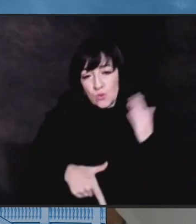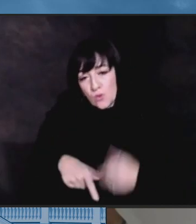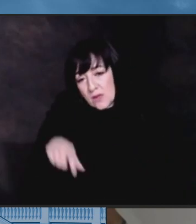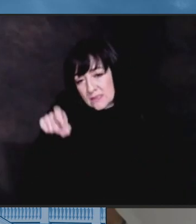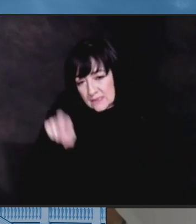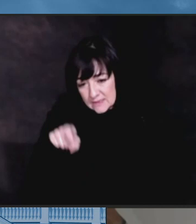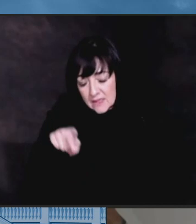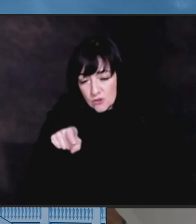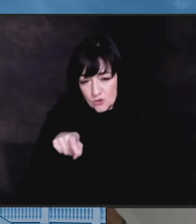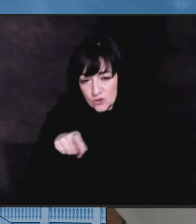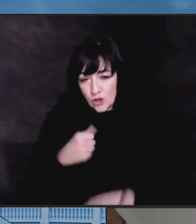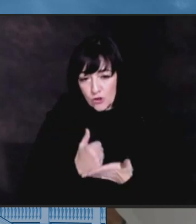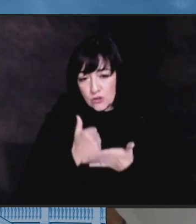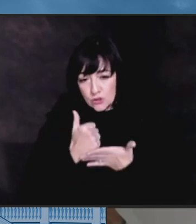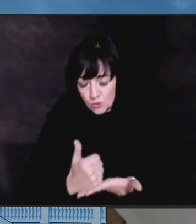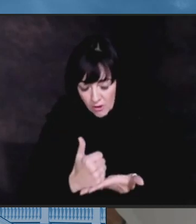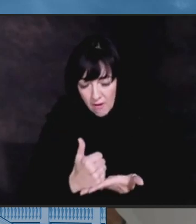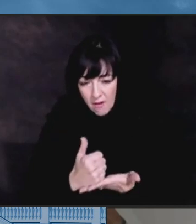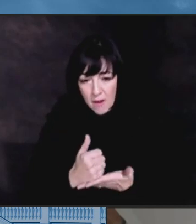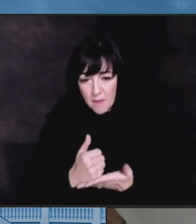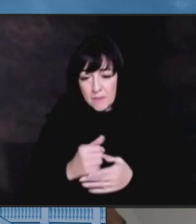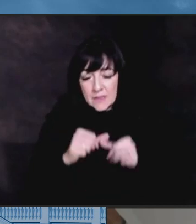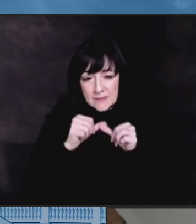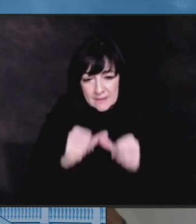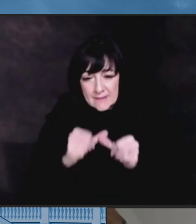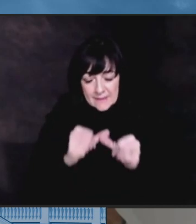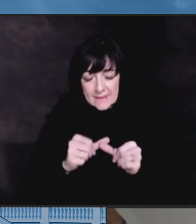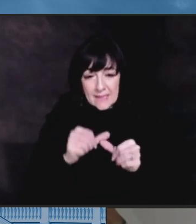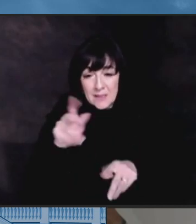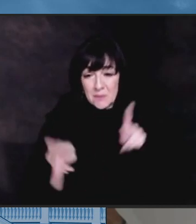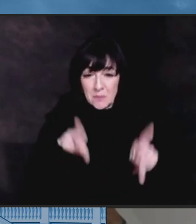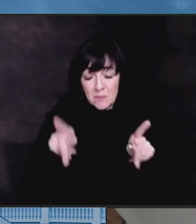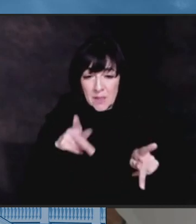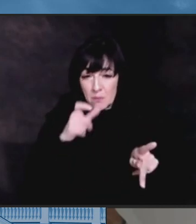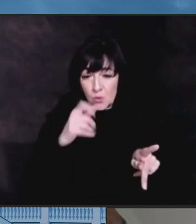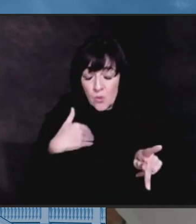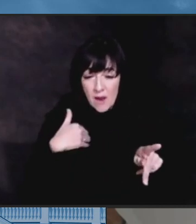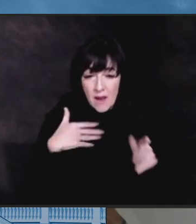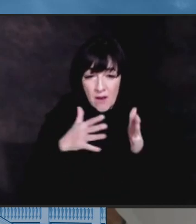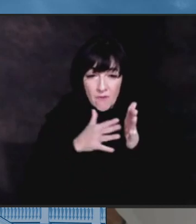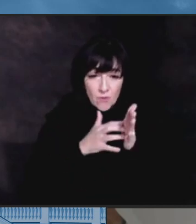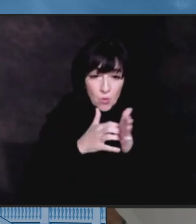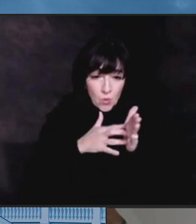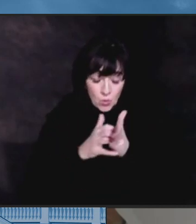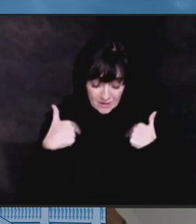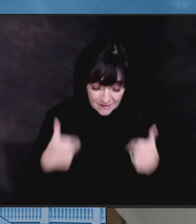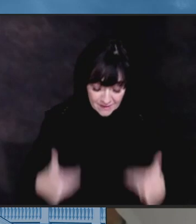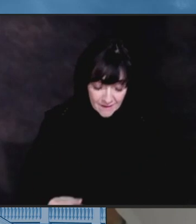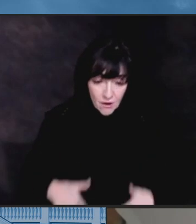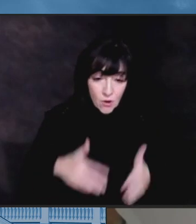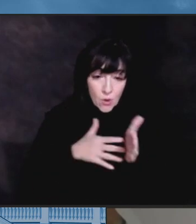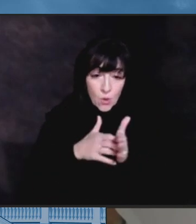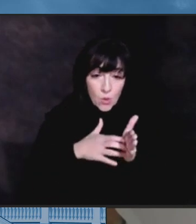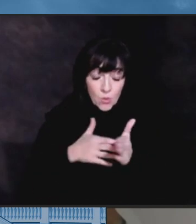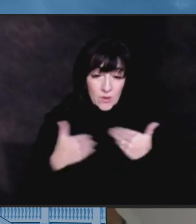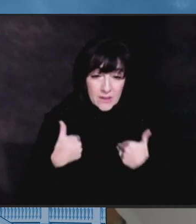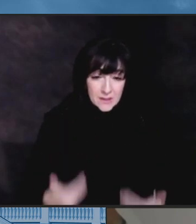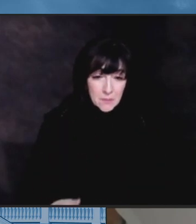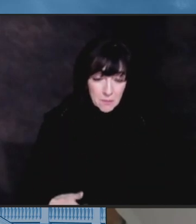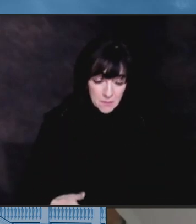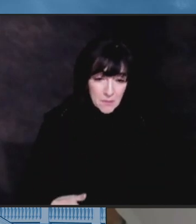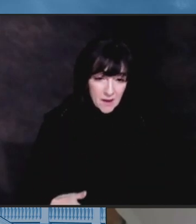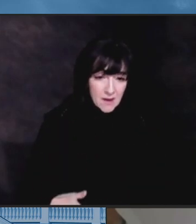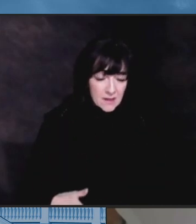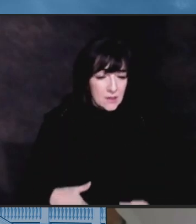vulnerable population safe and to keep them out of the hospitals. We need you to really lean into that.